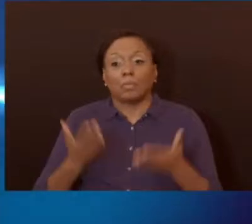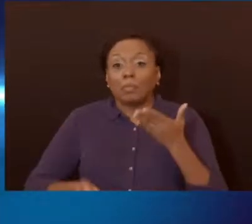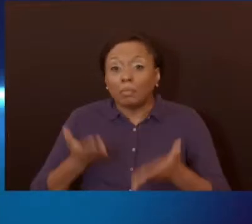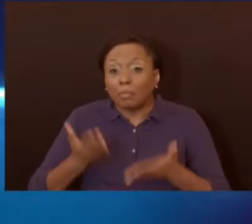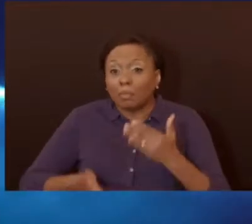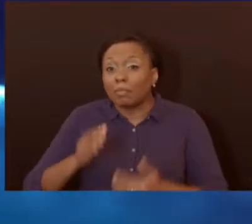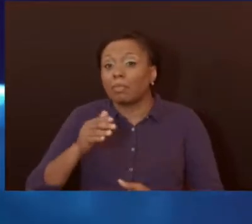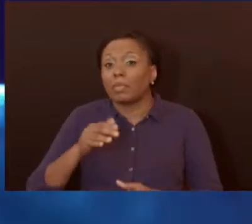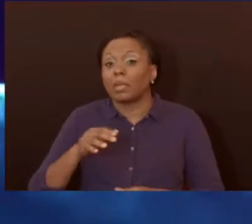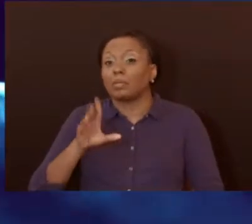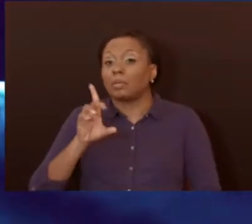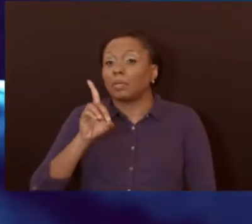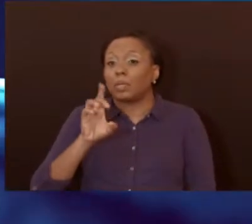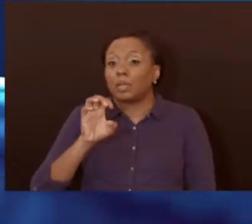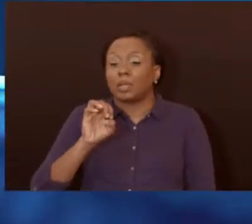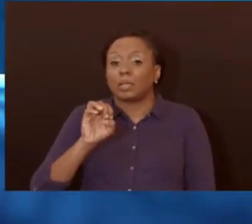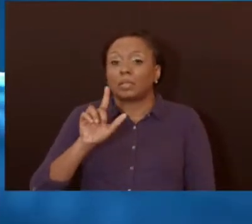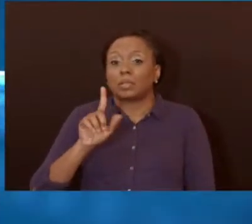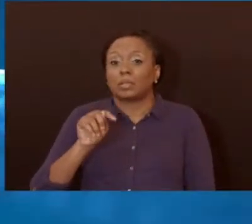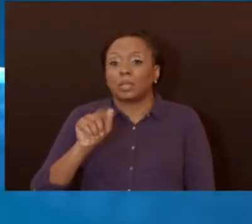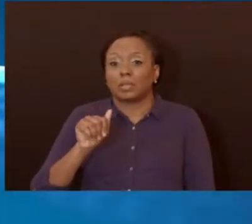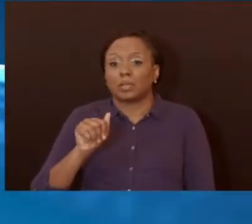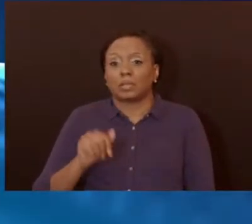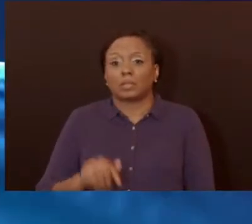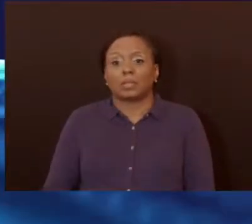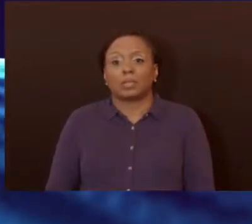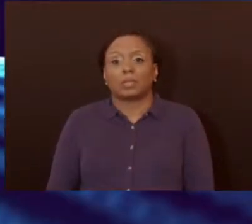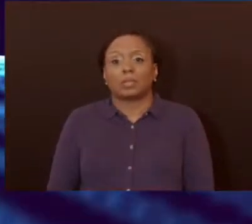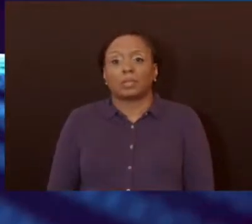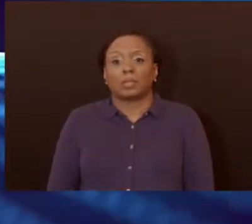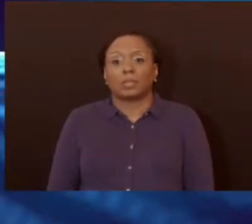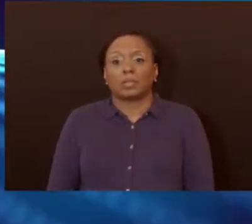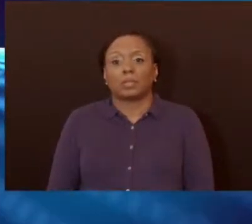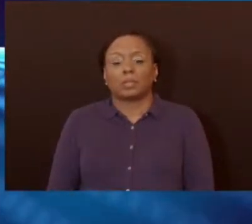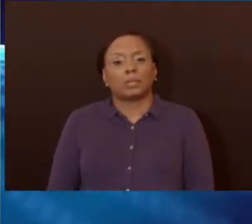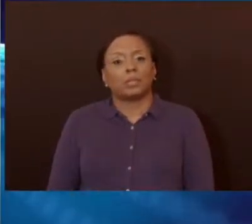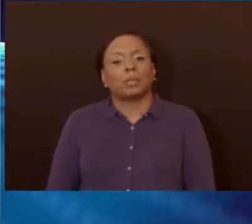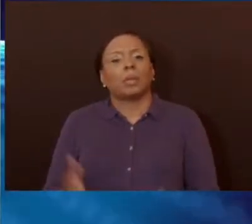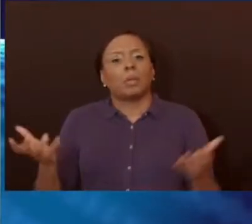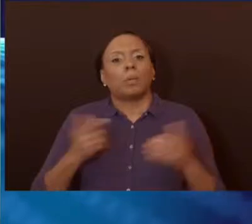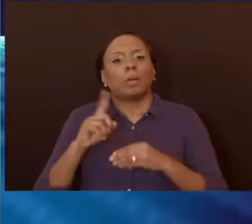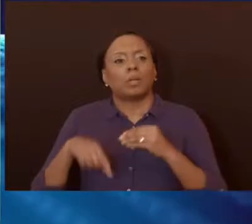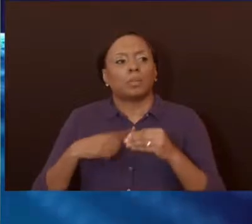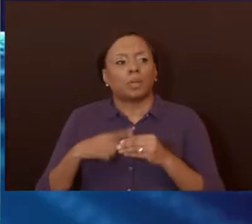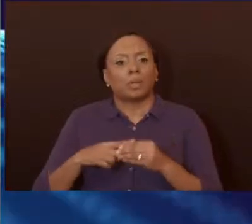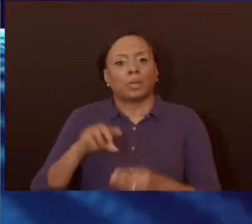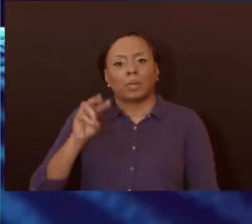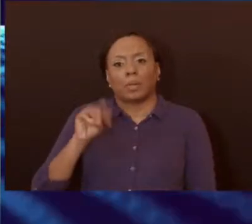virus, what's the risk assessment for Miss C at this moment, and